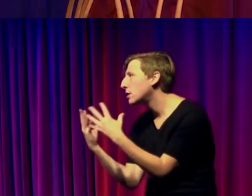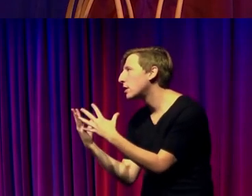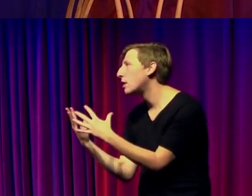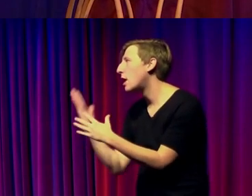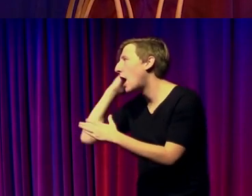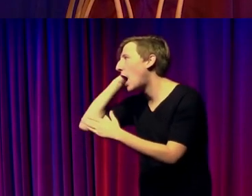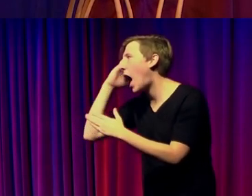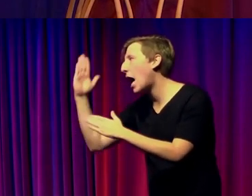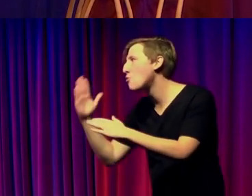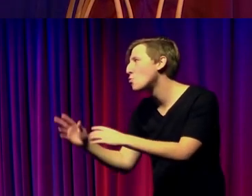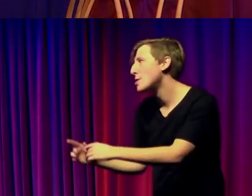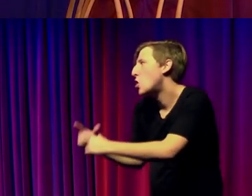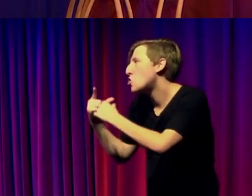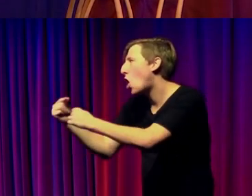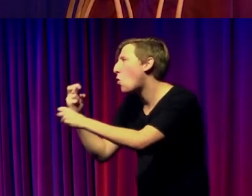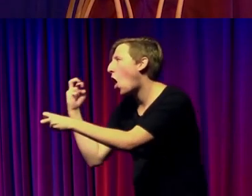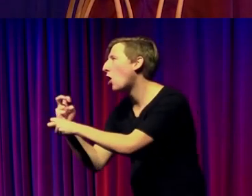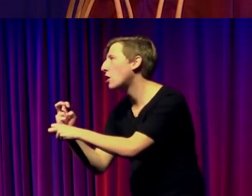hard.